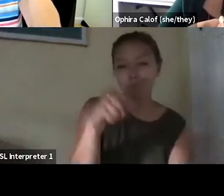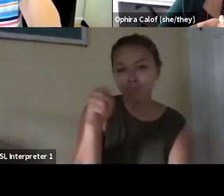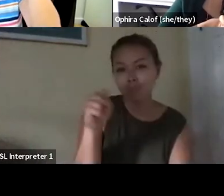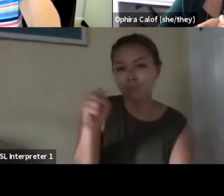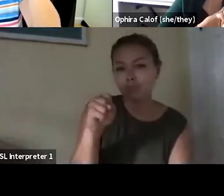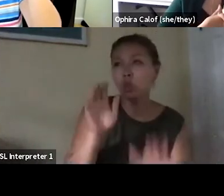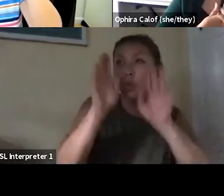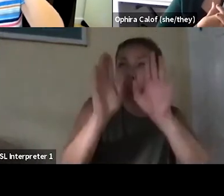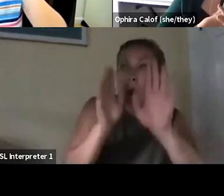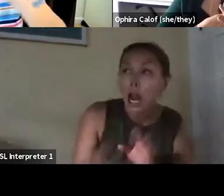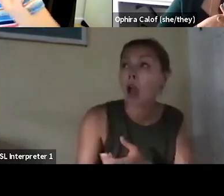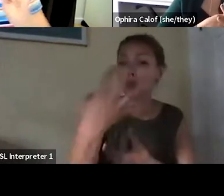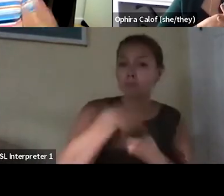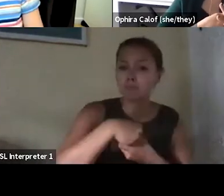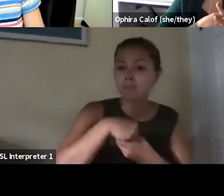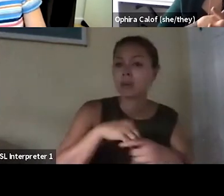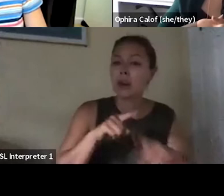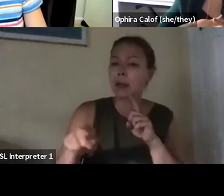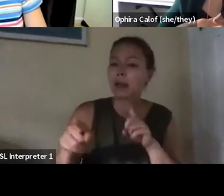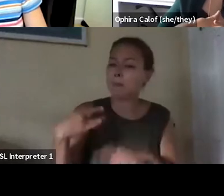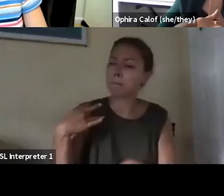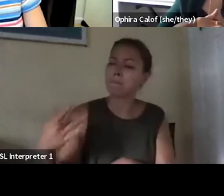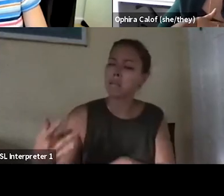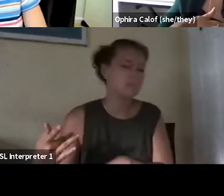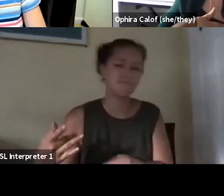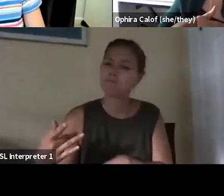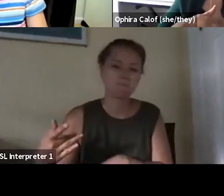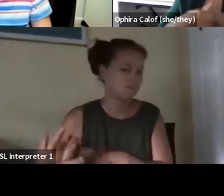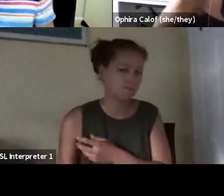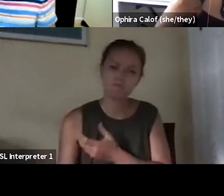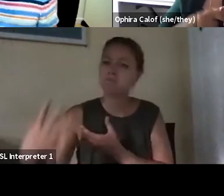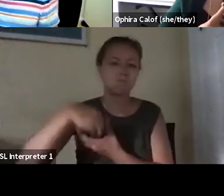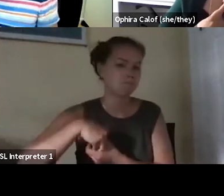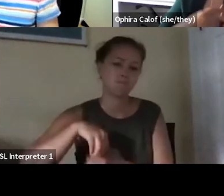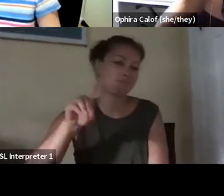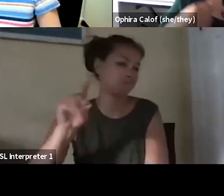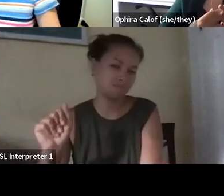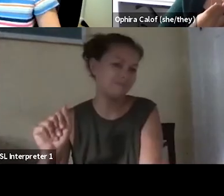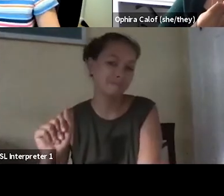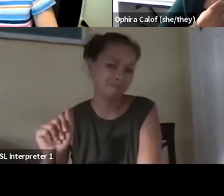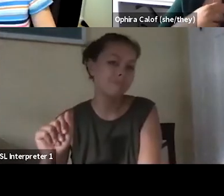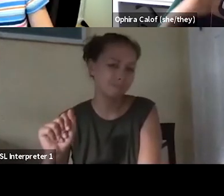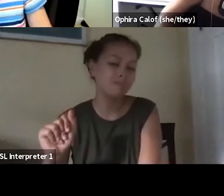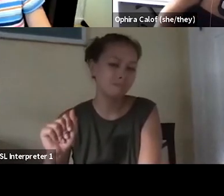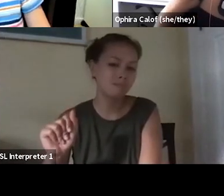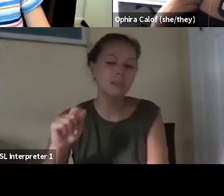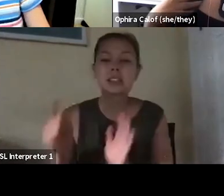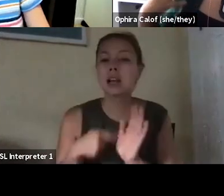include disability. It doesn't necessarily include space for conversations about pain,